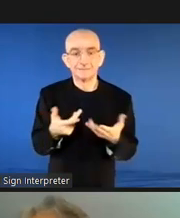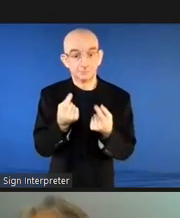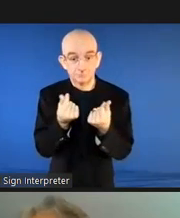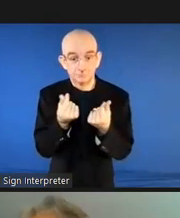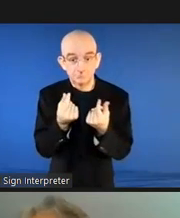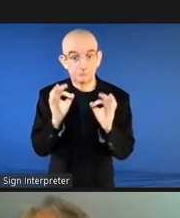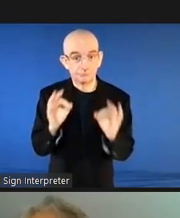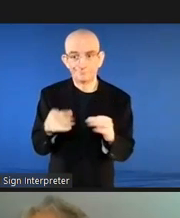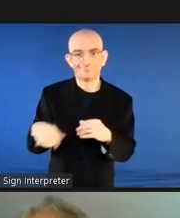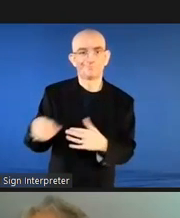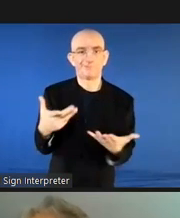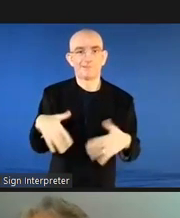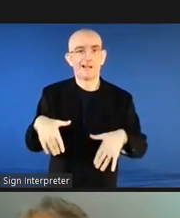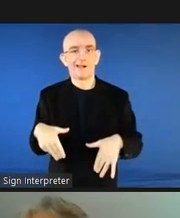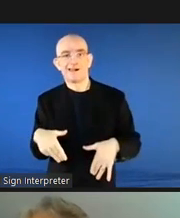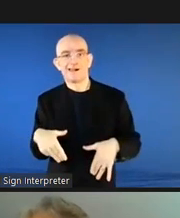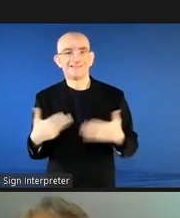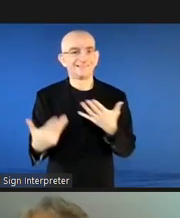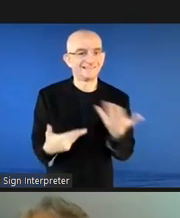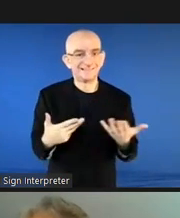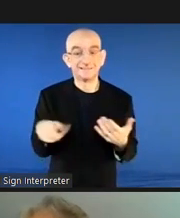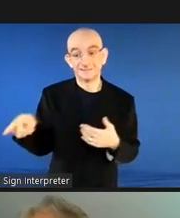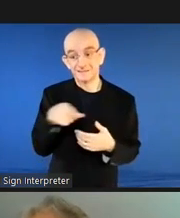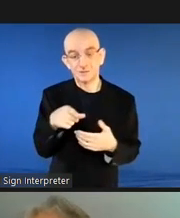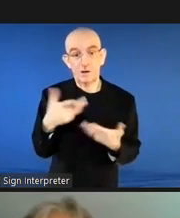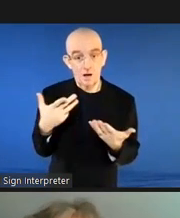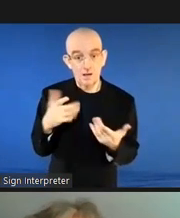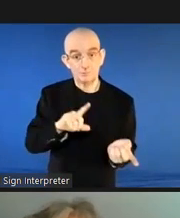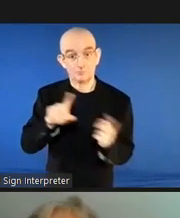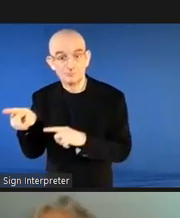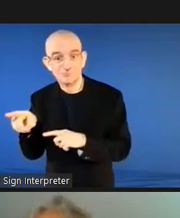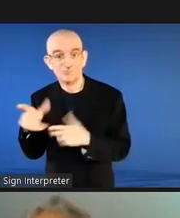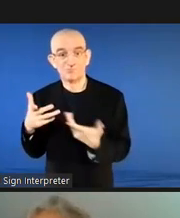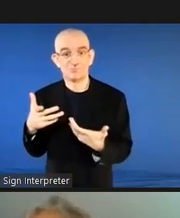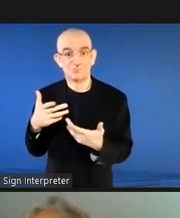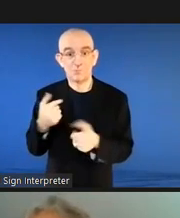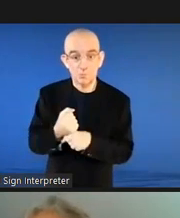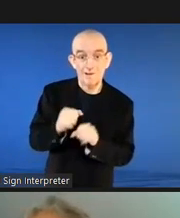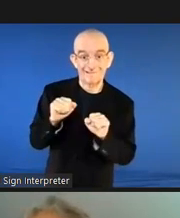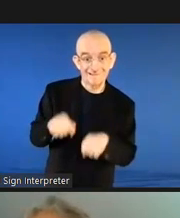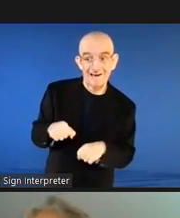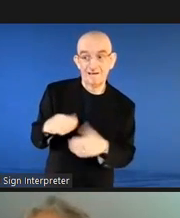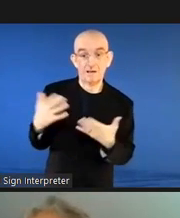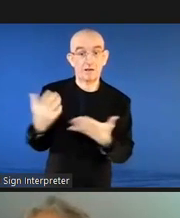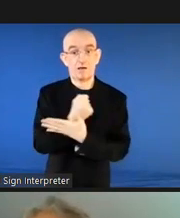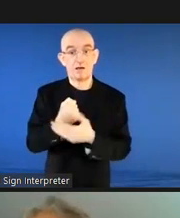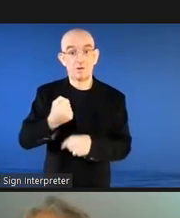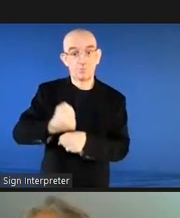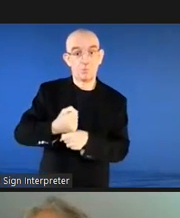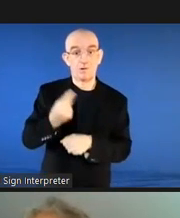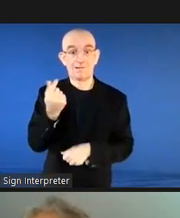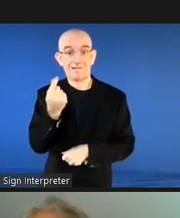they can get a job rather than go back to school. So I just think there are going to be so many issues.